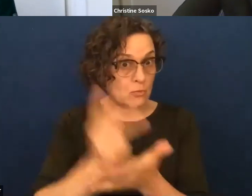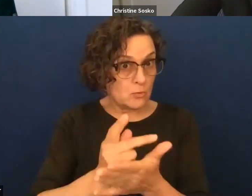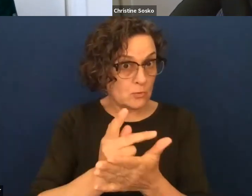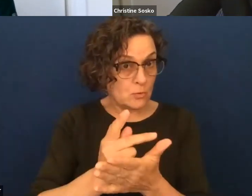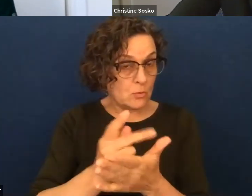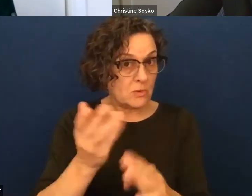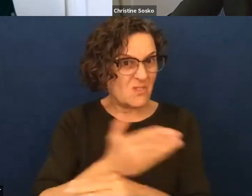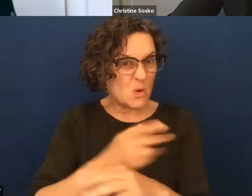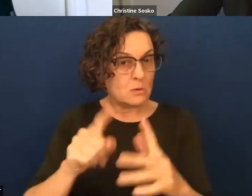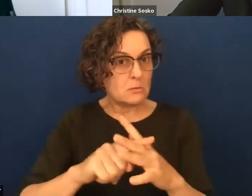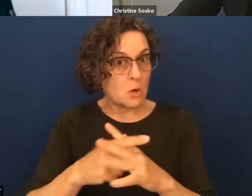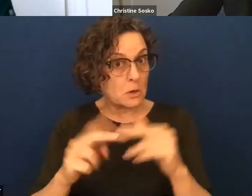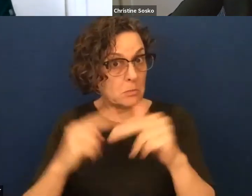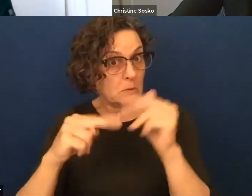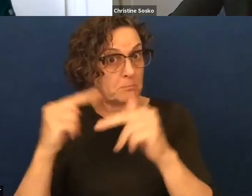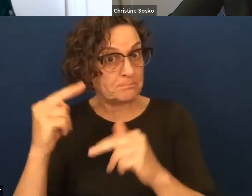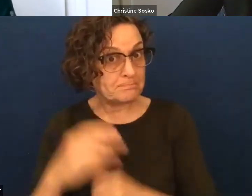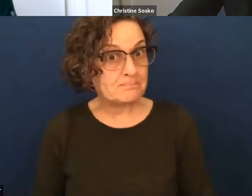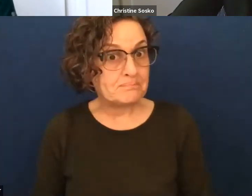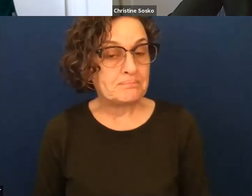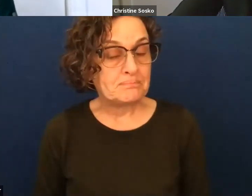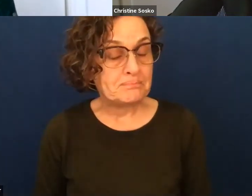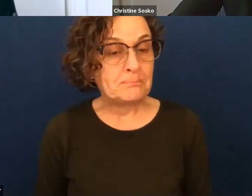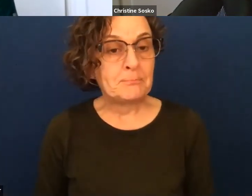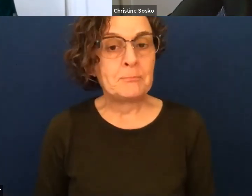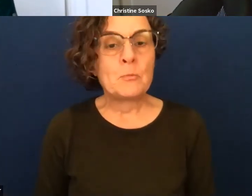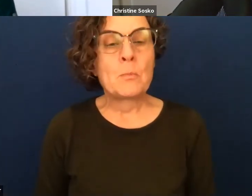phase and having things rebuilt.